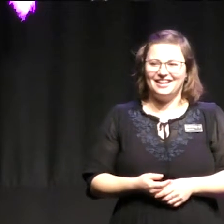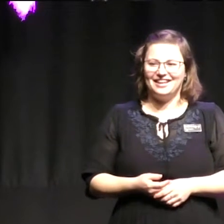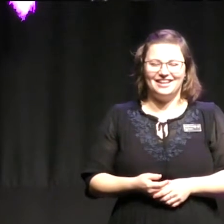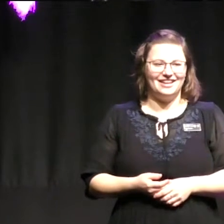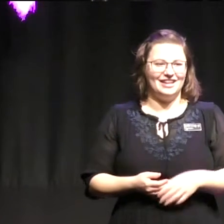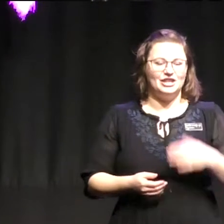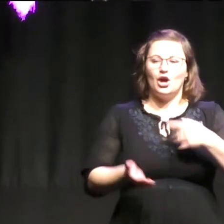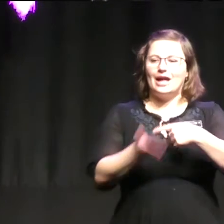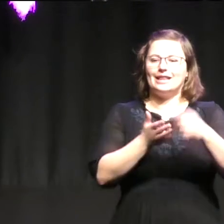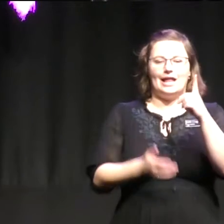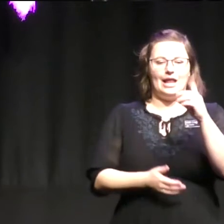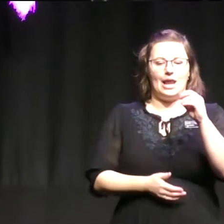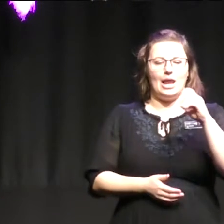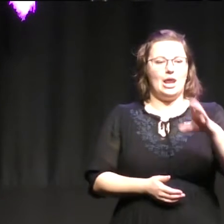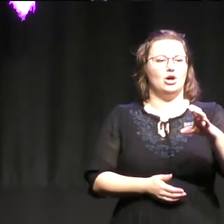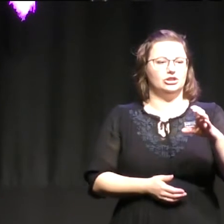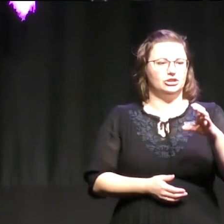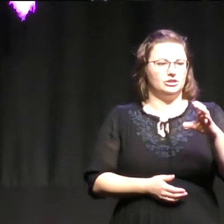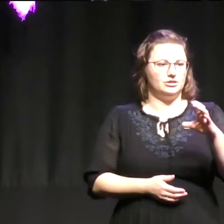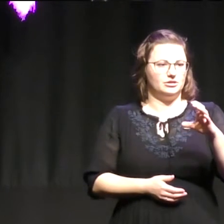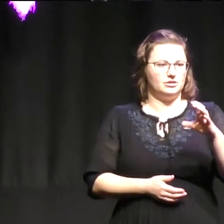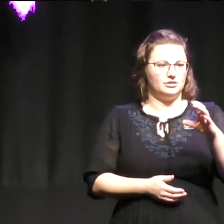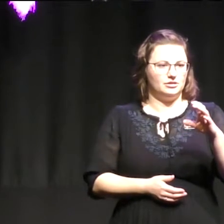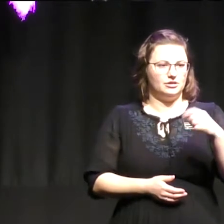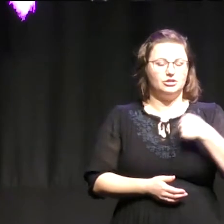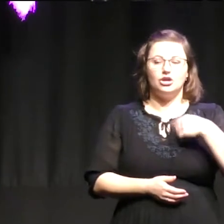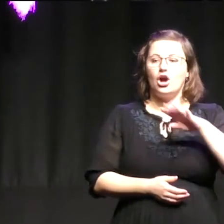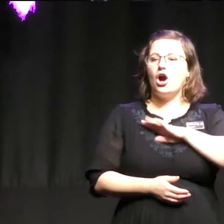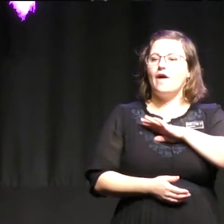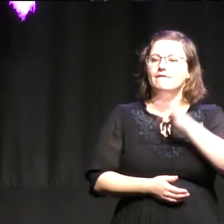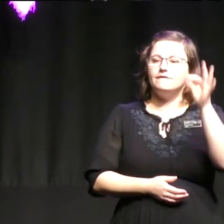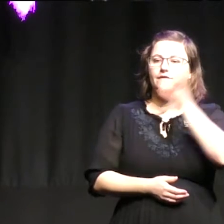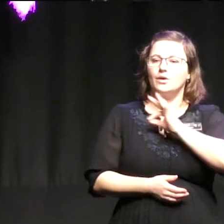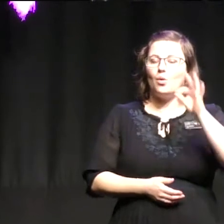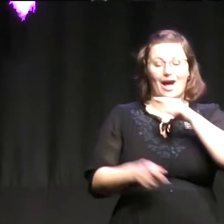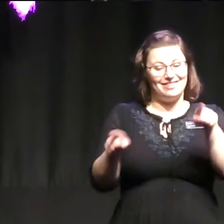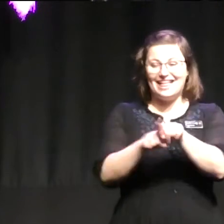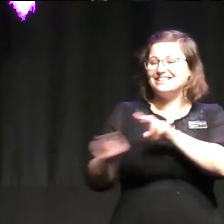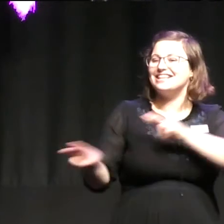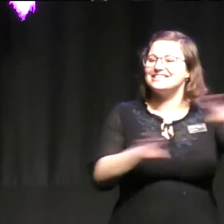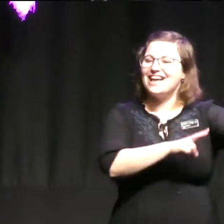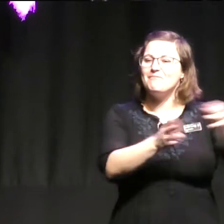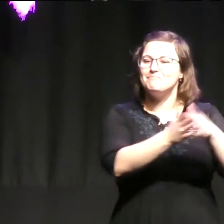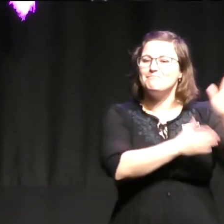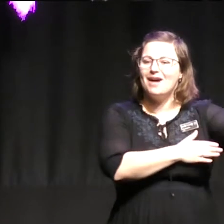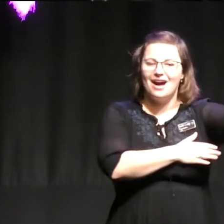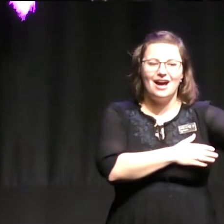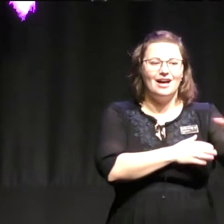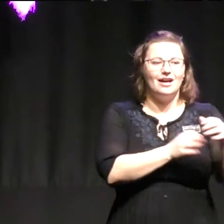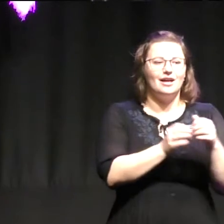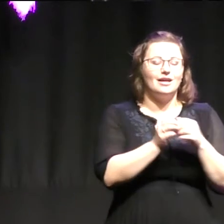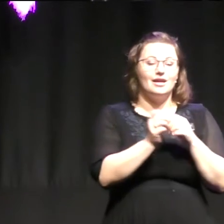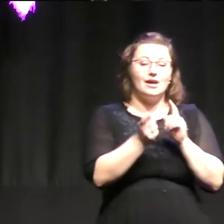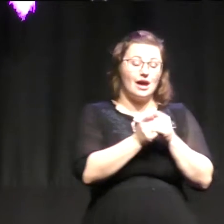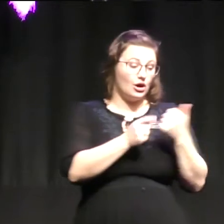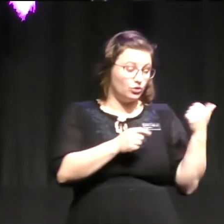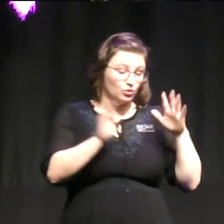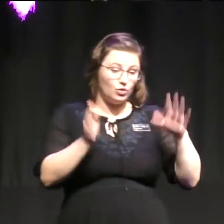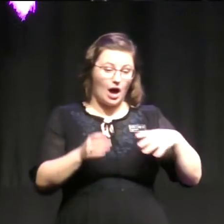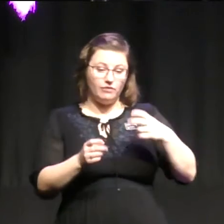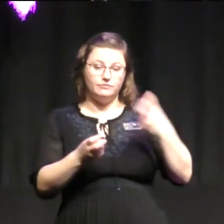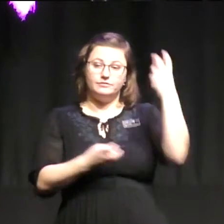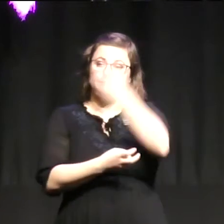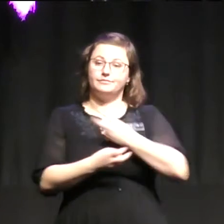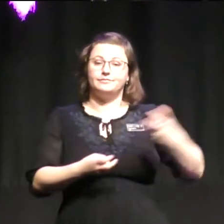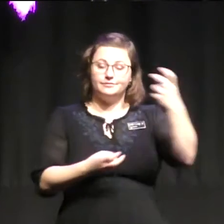My name is Lars. I have a question that's almost the same, but not really. Maybe if you've been around in Europe for